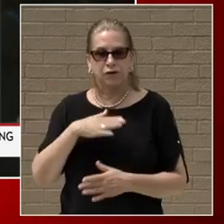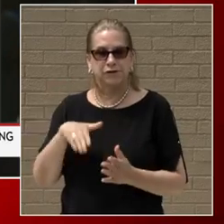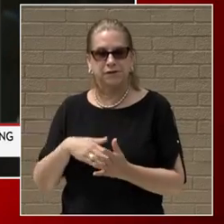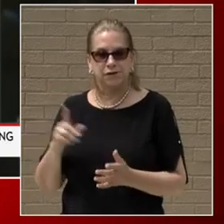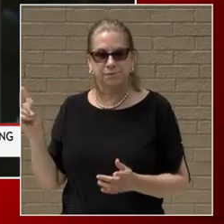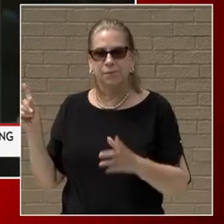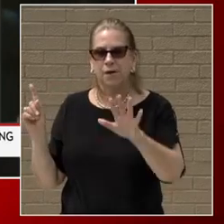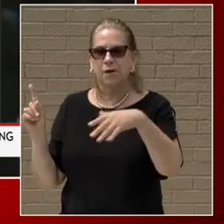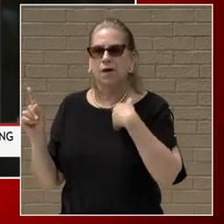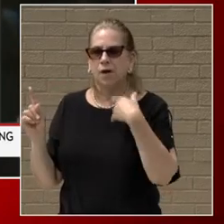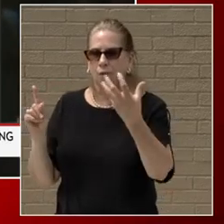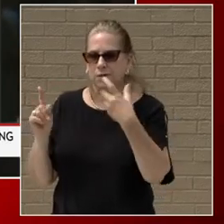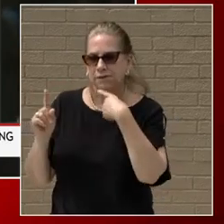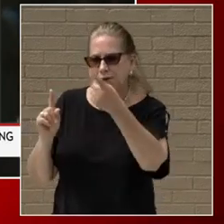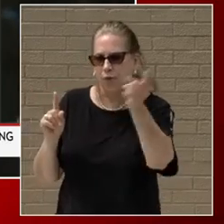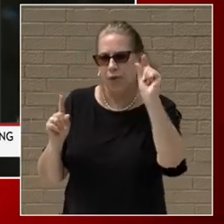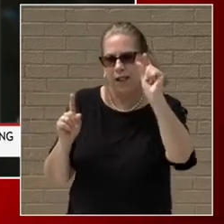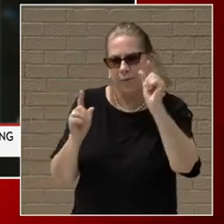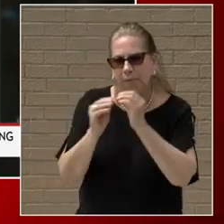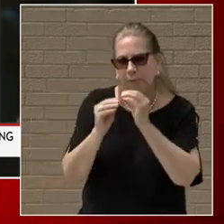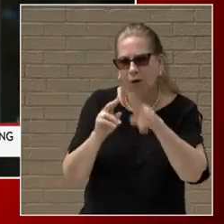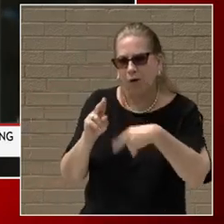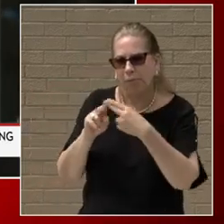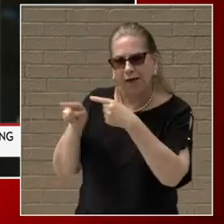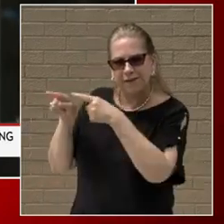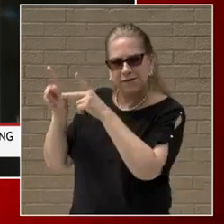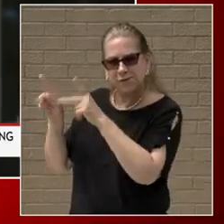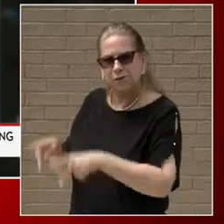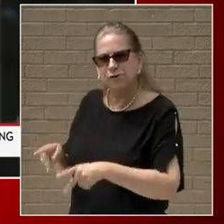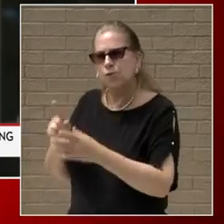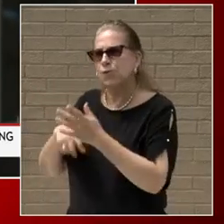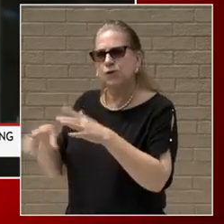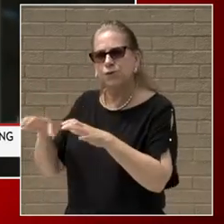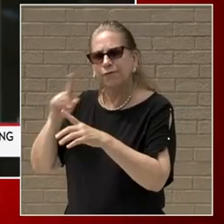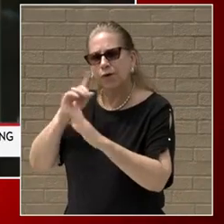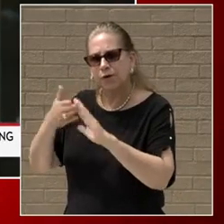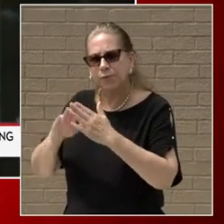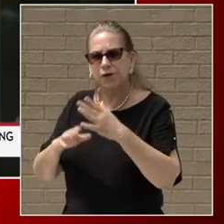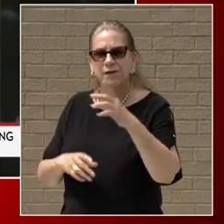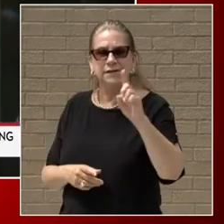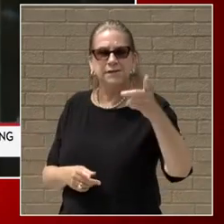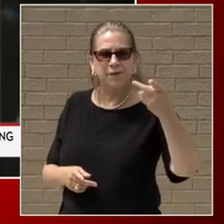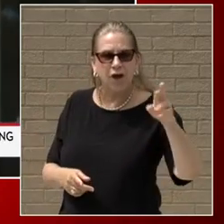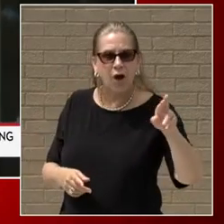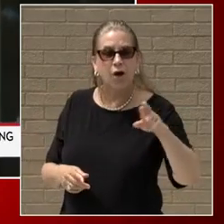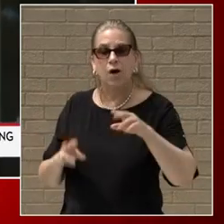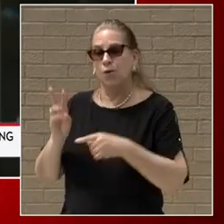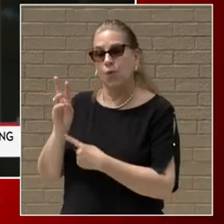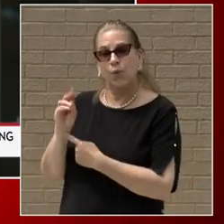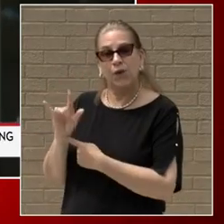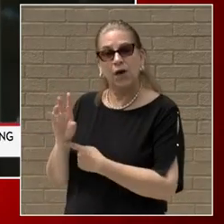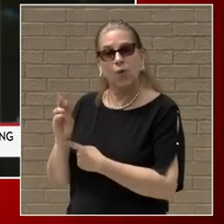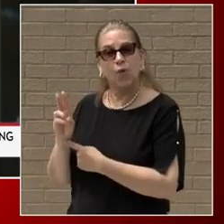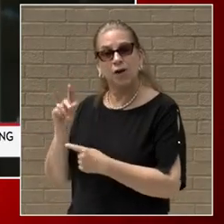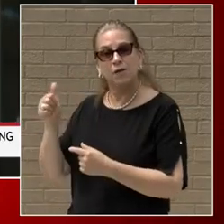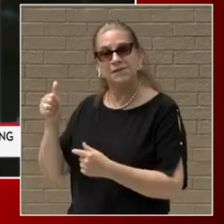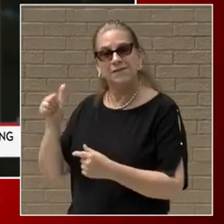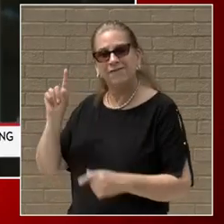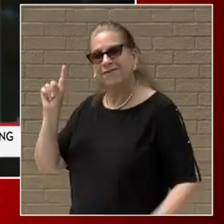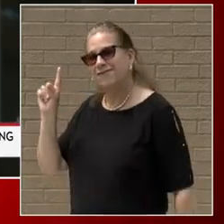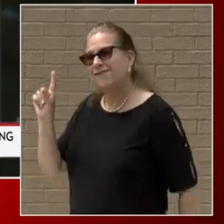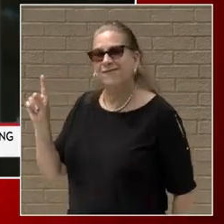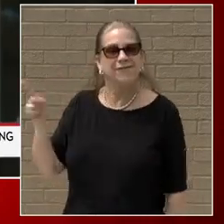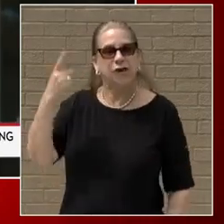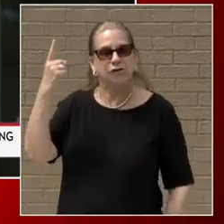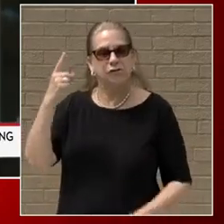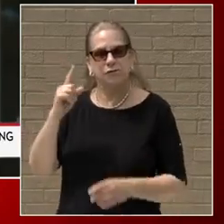Woody Ward to the Benning Park community and the DPR family, Woody Ward is the first and only DPR employee